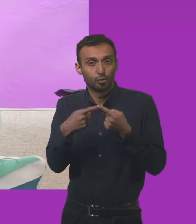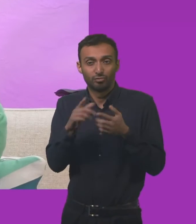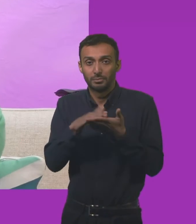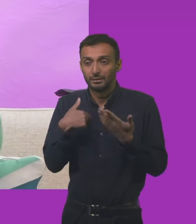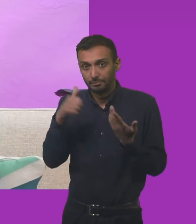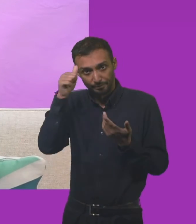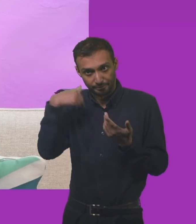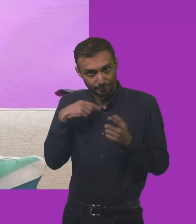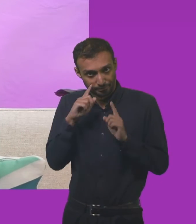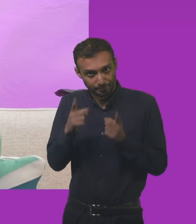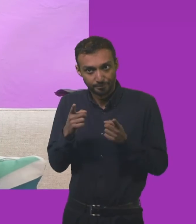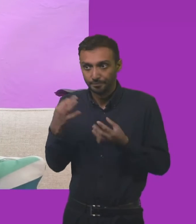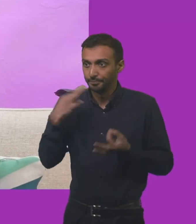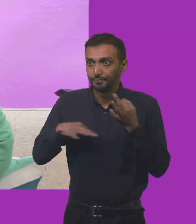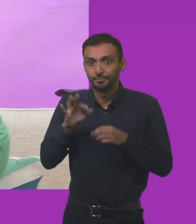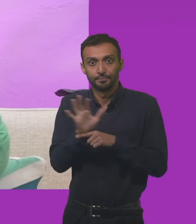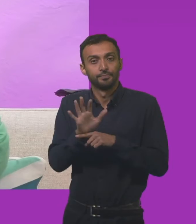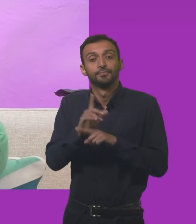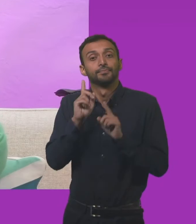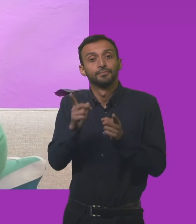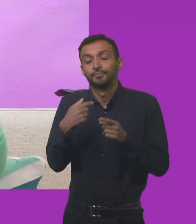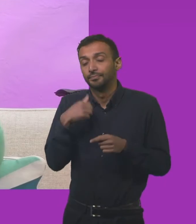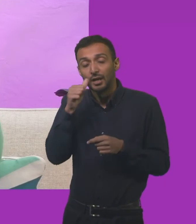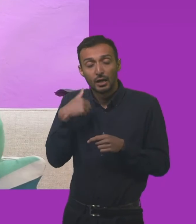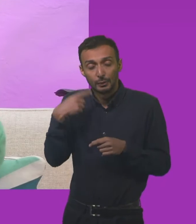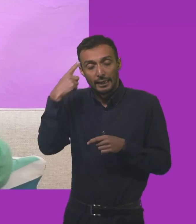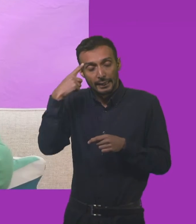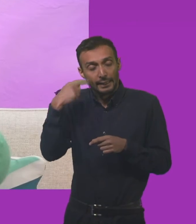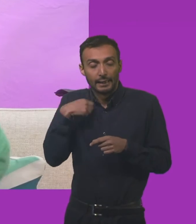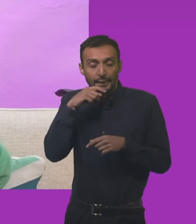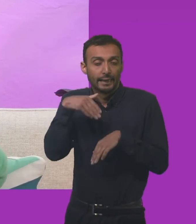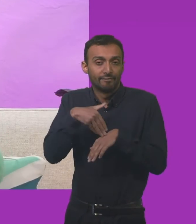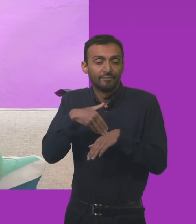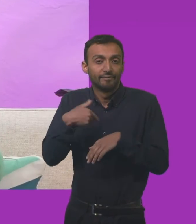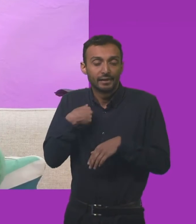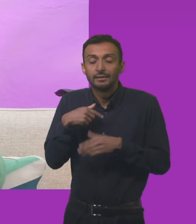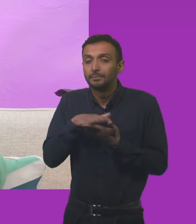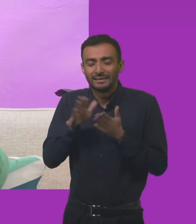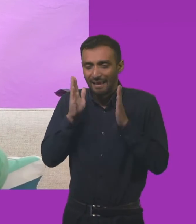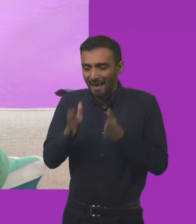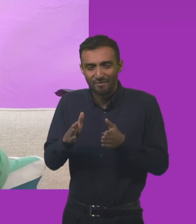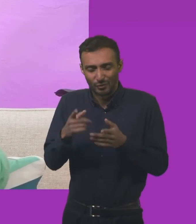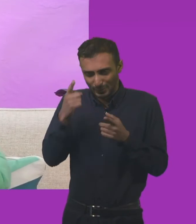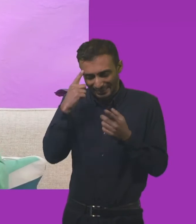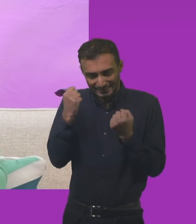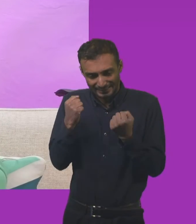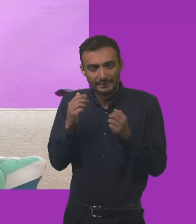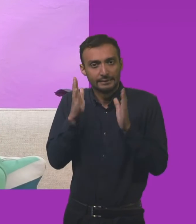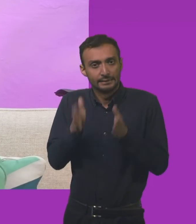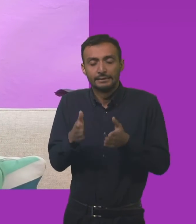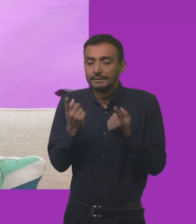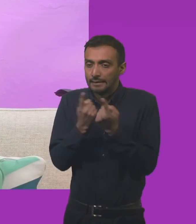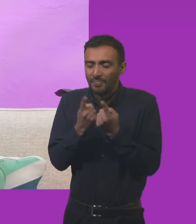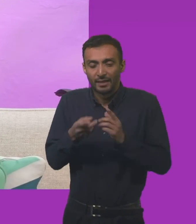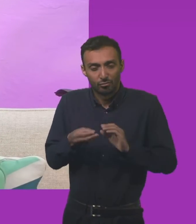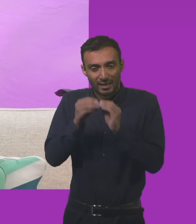I knew mentally that was going to mess me up. So I had to be doing something creative. So a friend of mine, when I actually lived, we